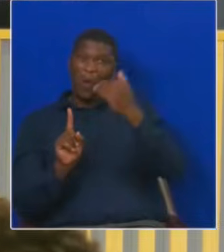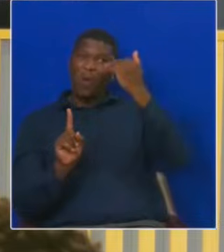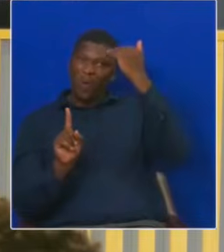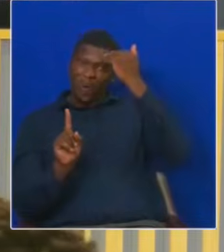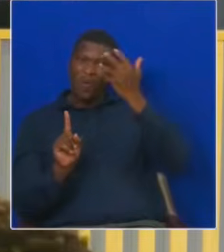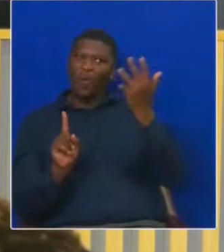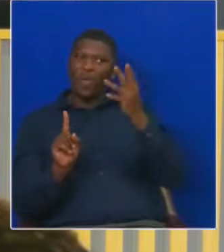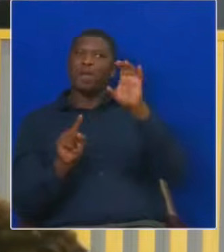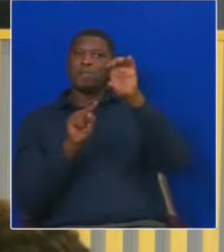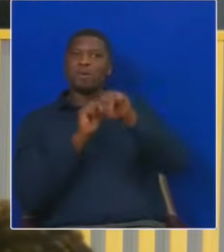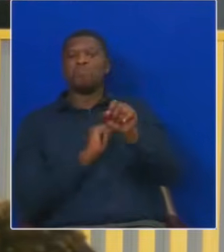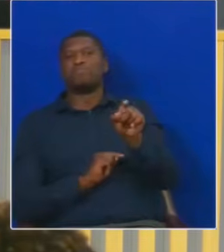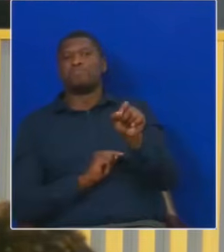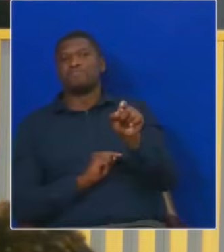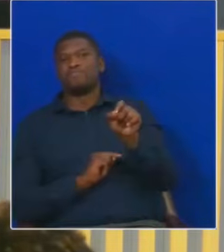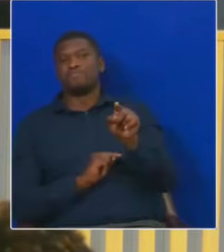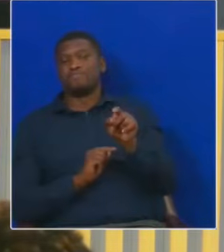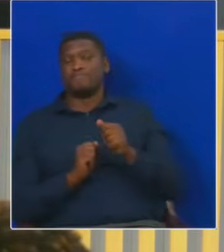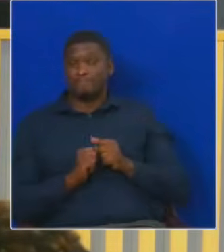So